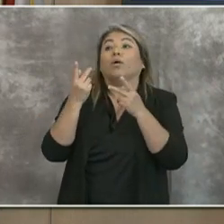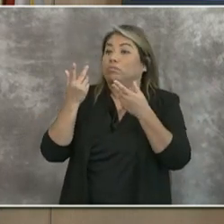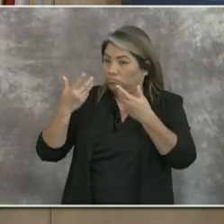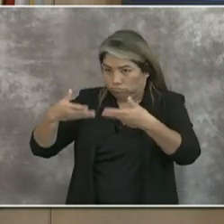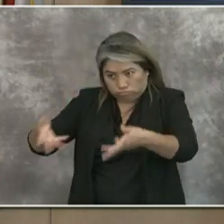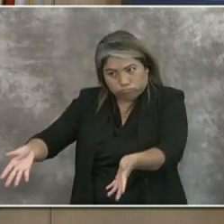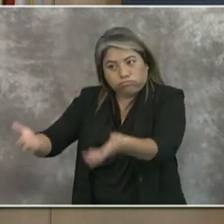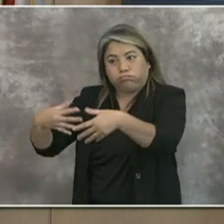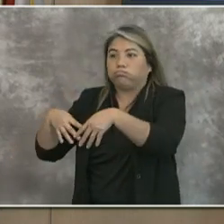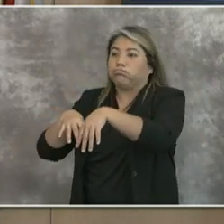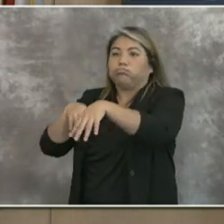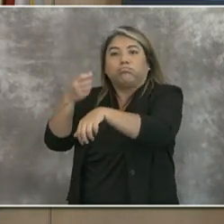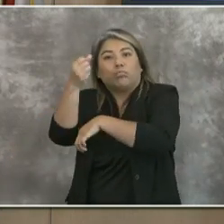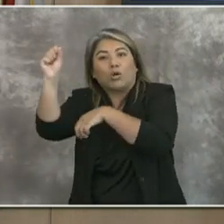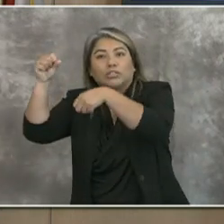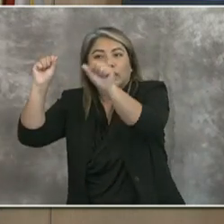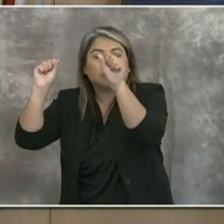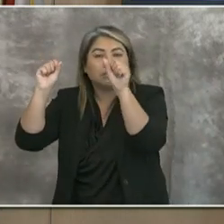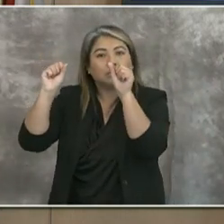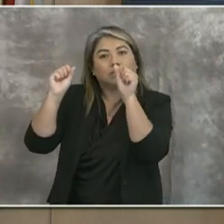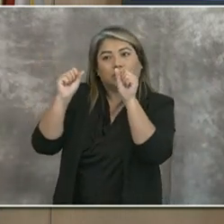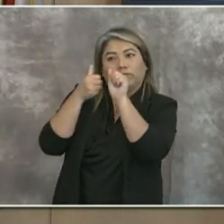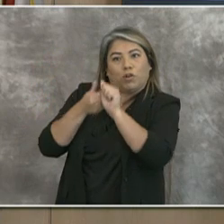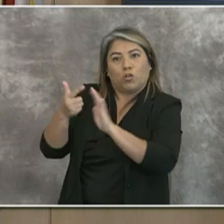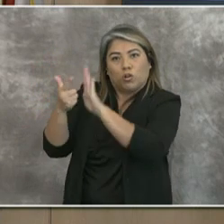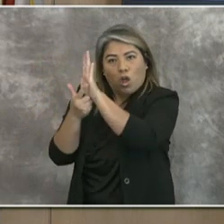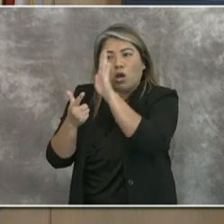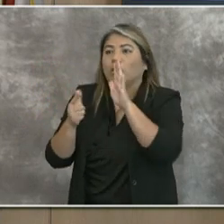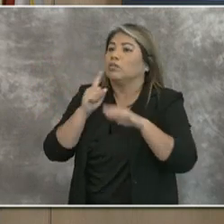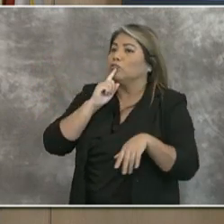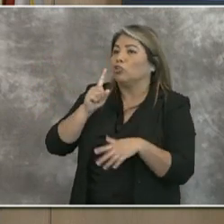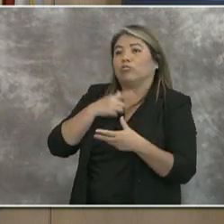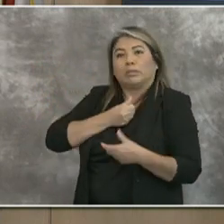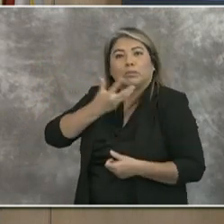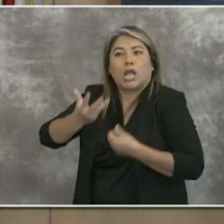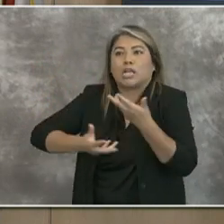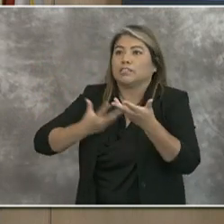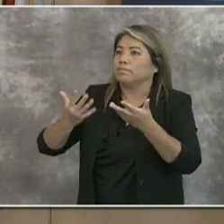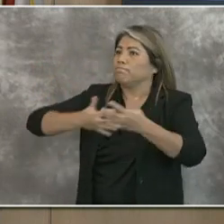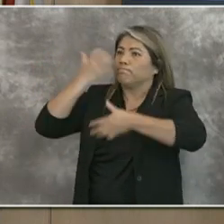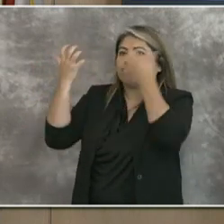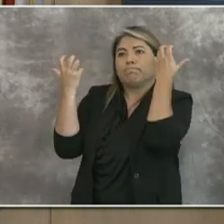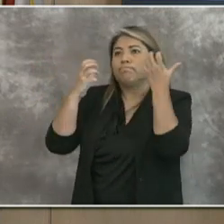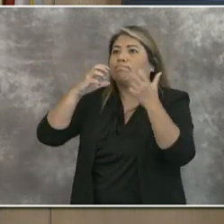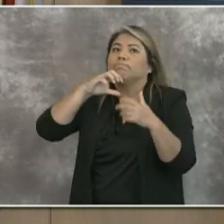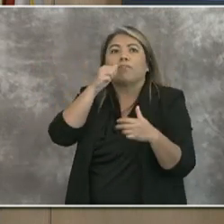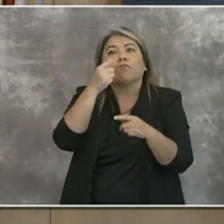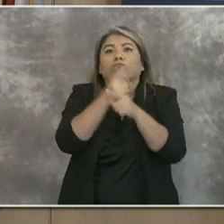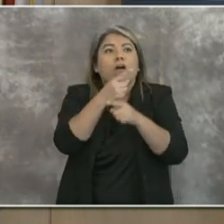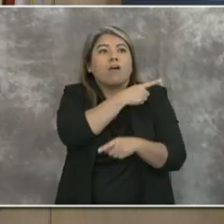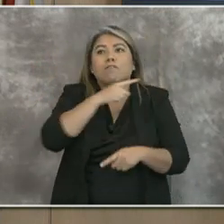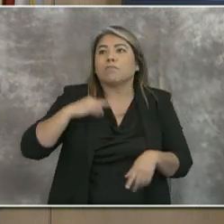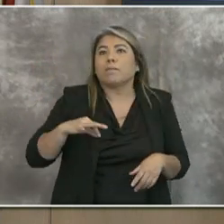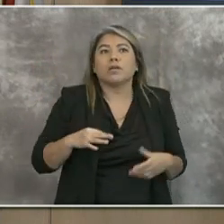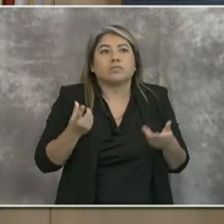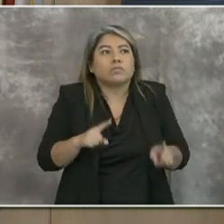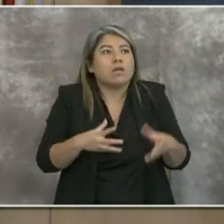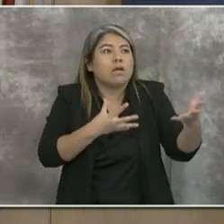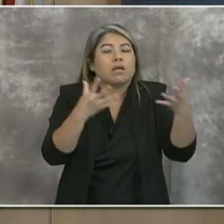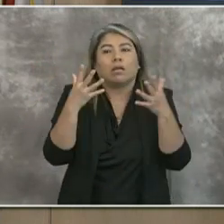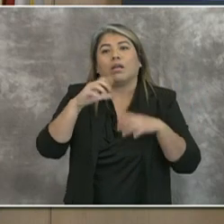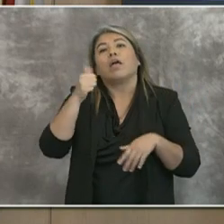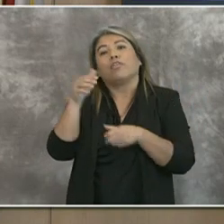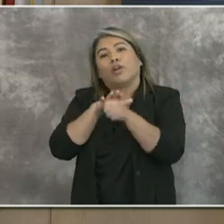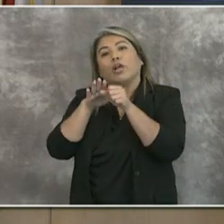a lawful manner and certainly express their concern, their outrage at what happened in Minneapolis and other areas around the United